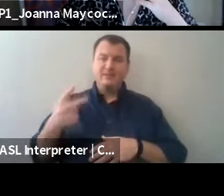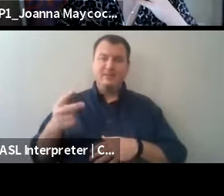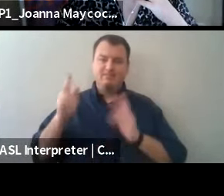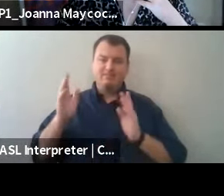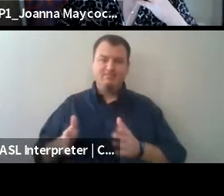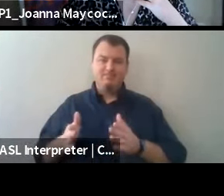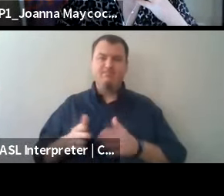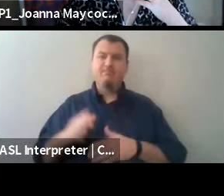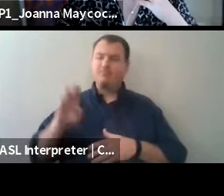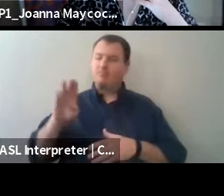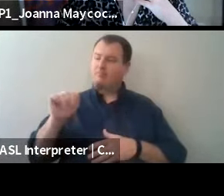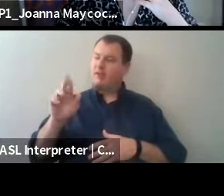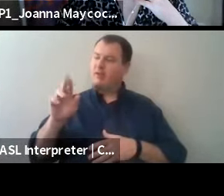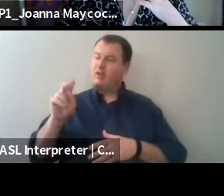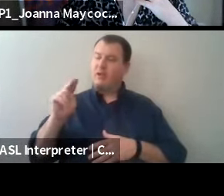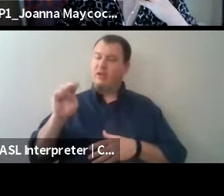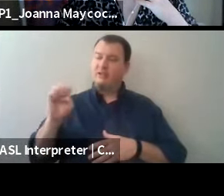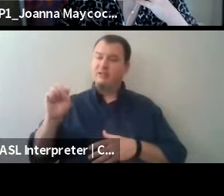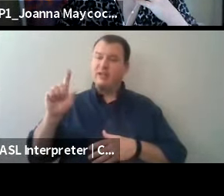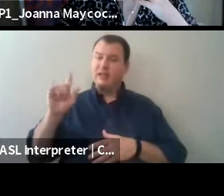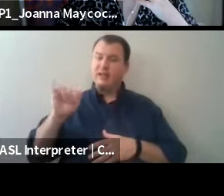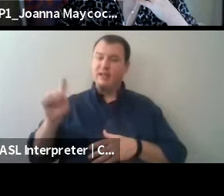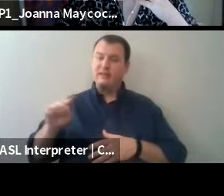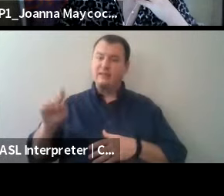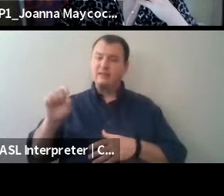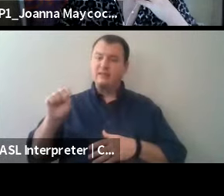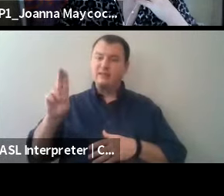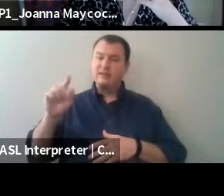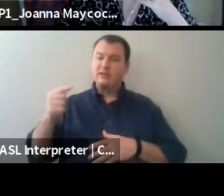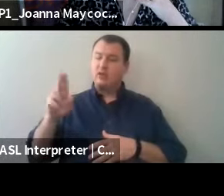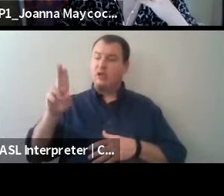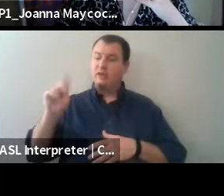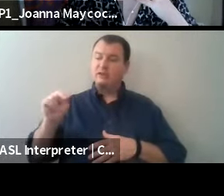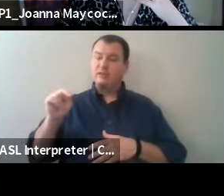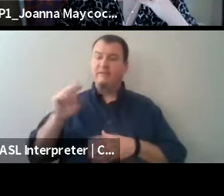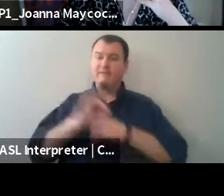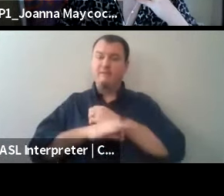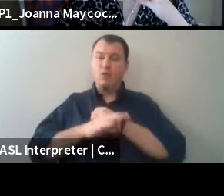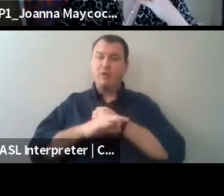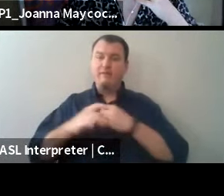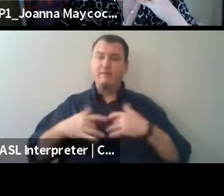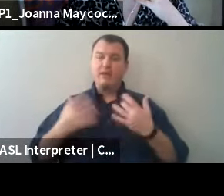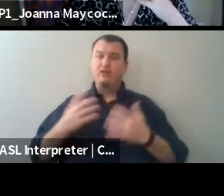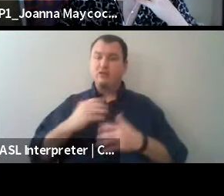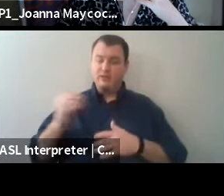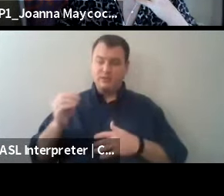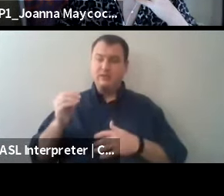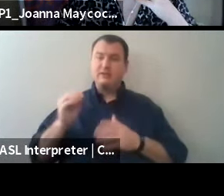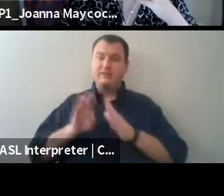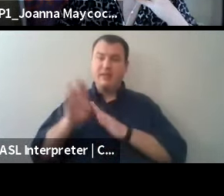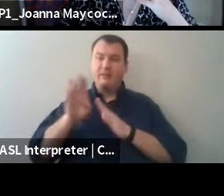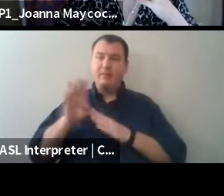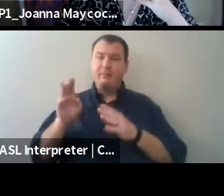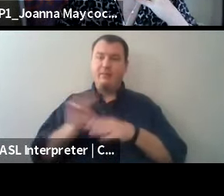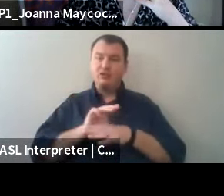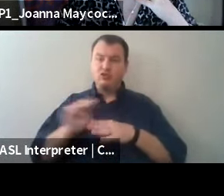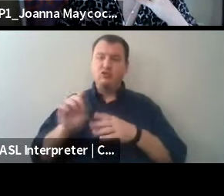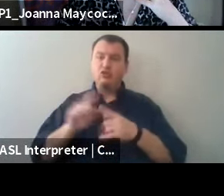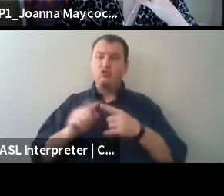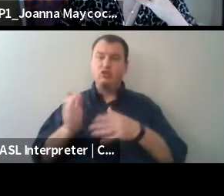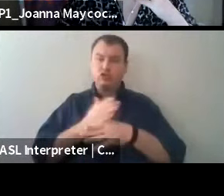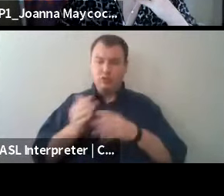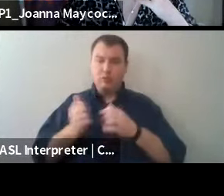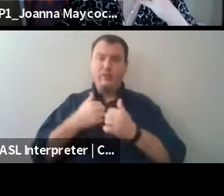panelist, Baroness Liz Sugg, who is the United Kingdom's Foreign Affairs and Development Minister, really to share with us